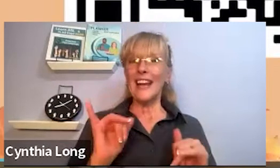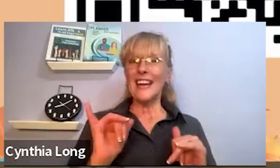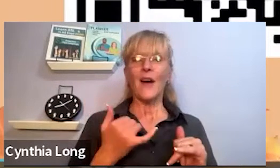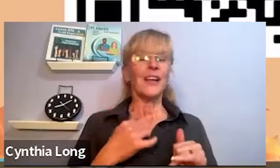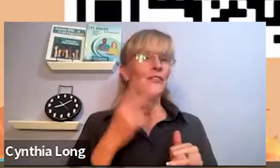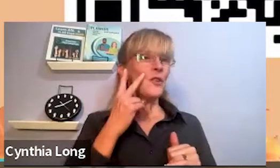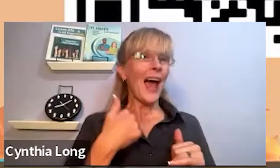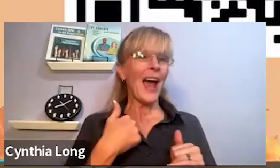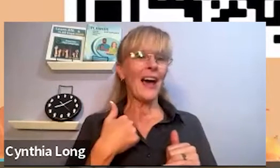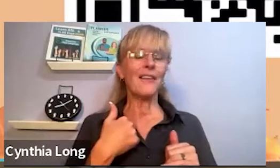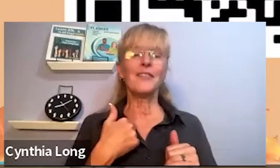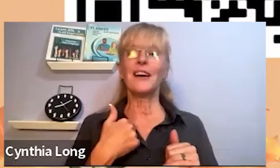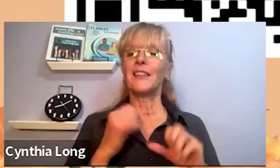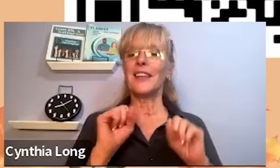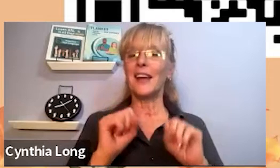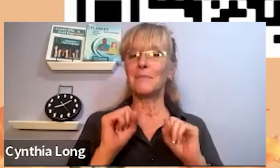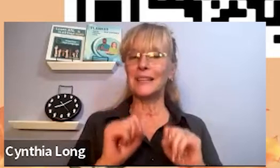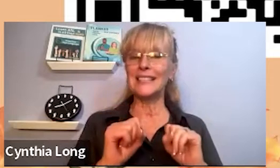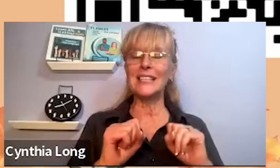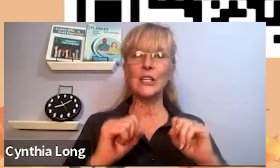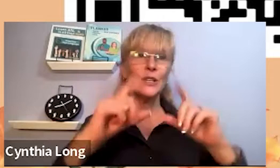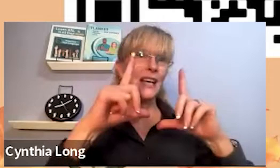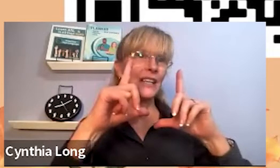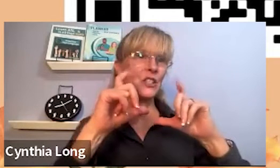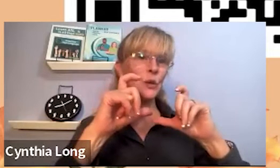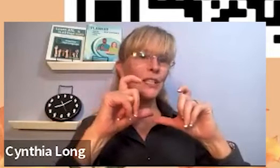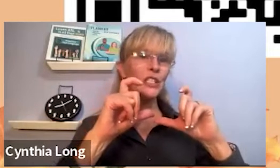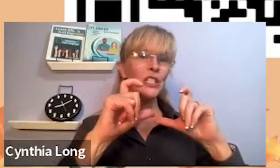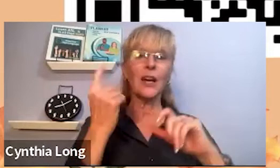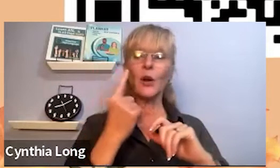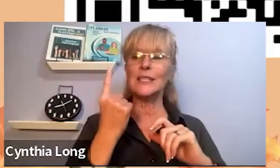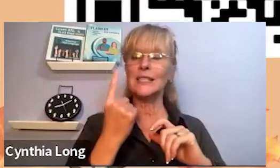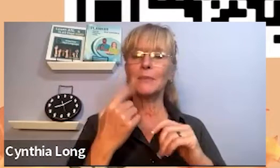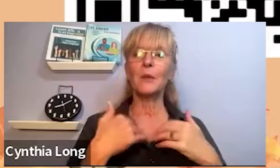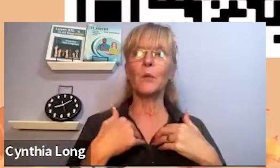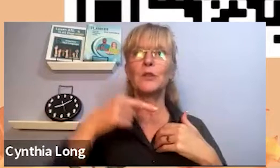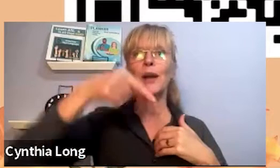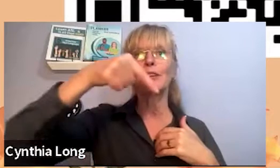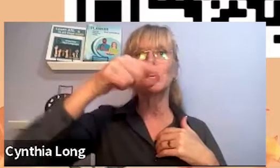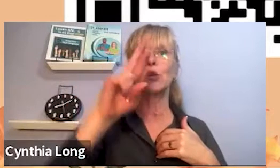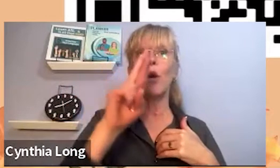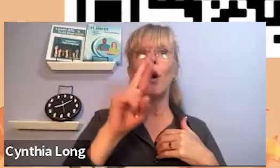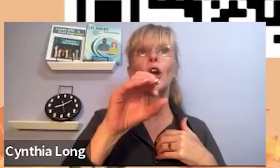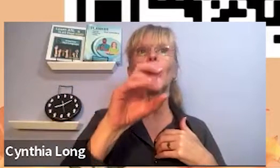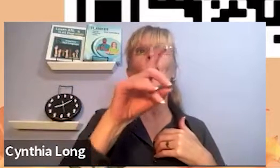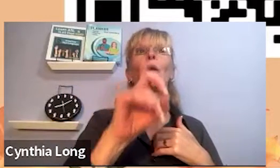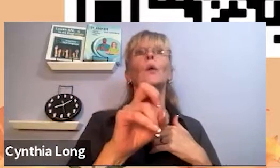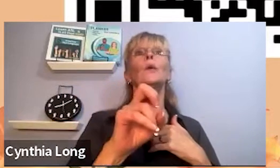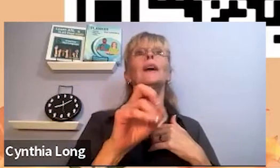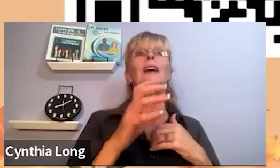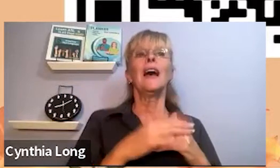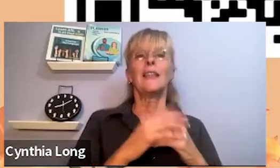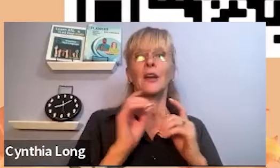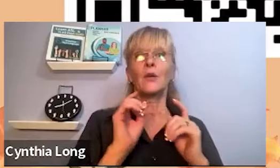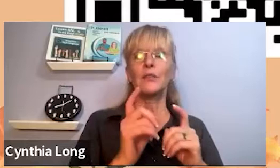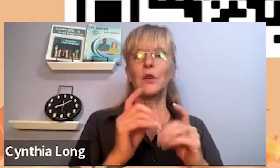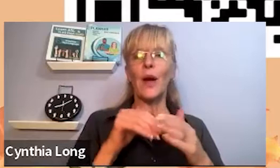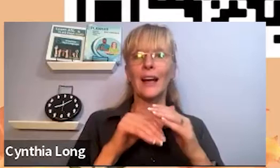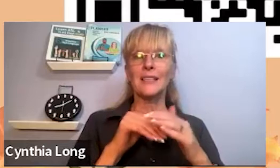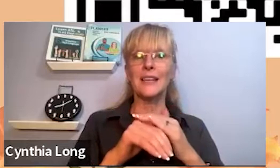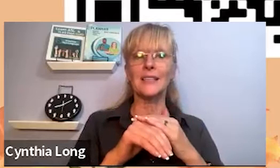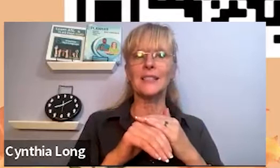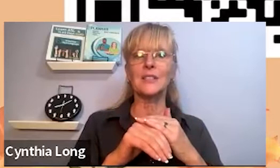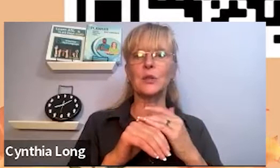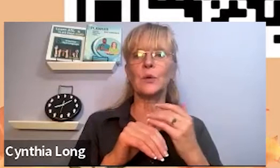So right now, if you have the ability, you can take a screenshot or something. We do have a QR code that'll give